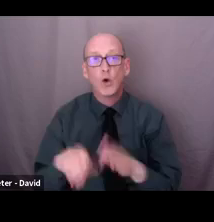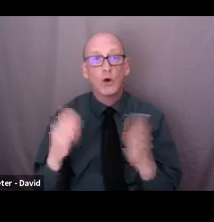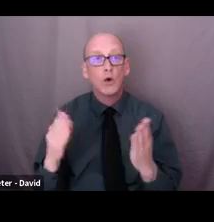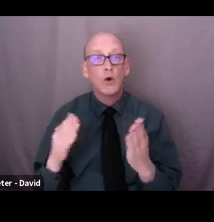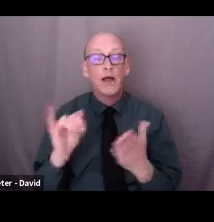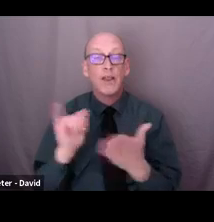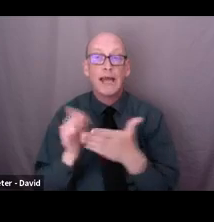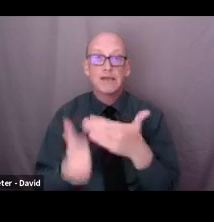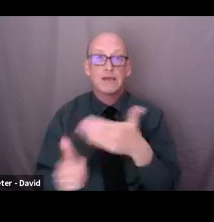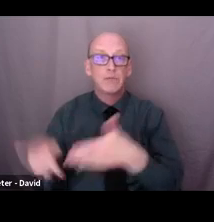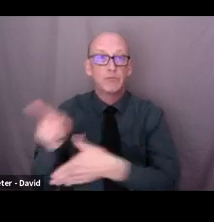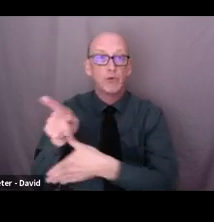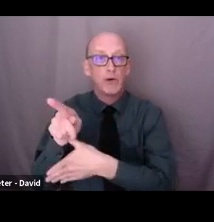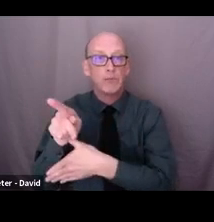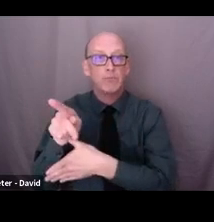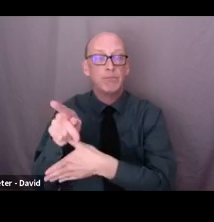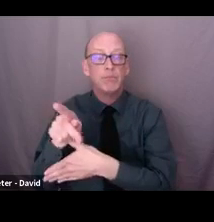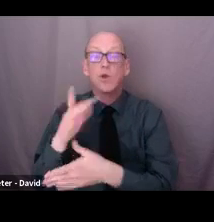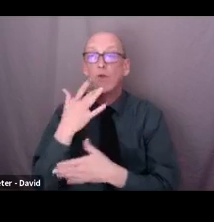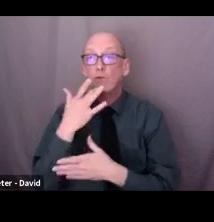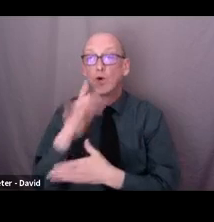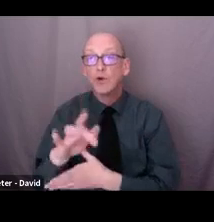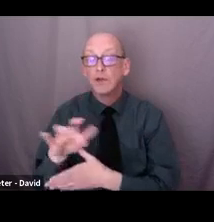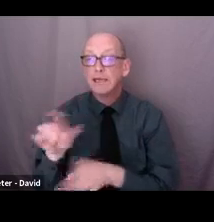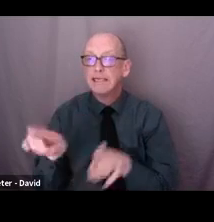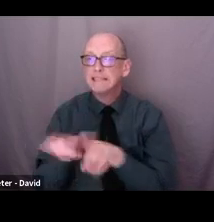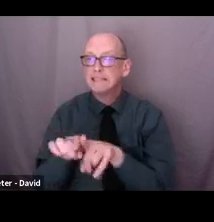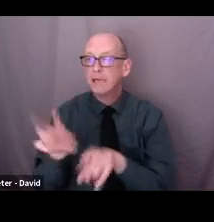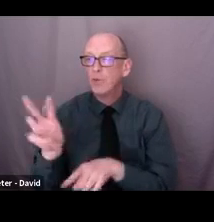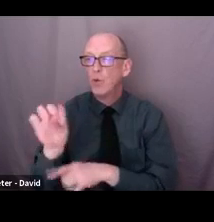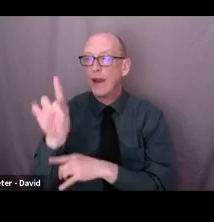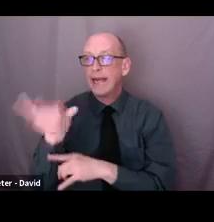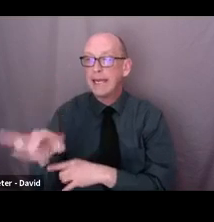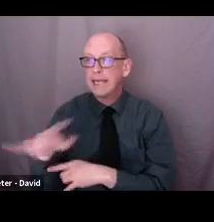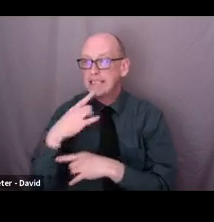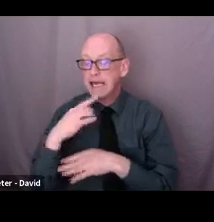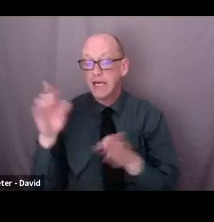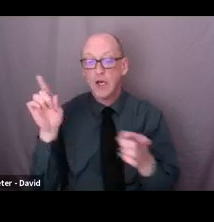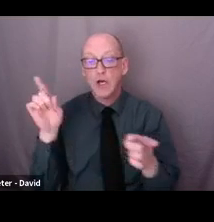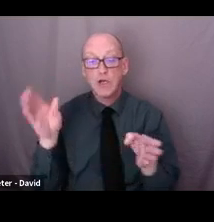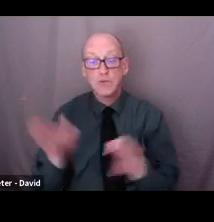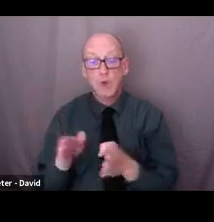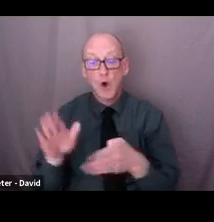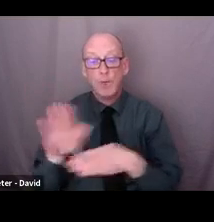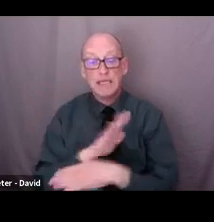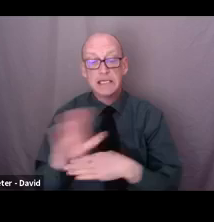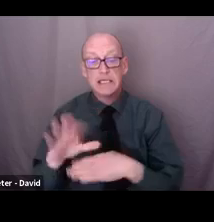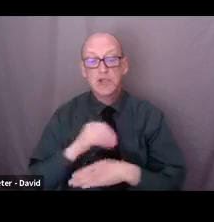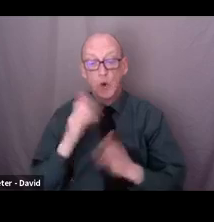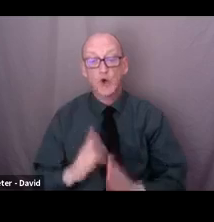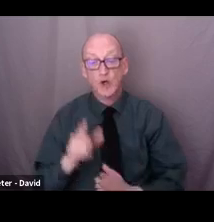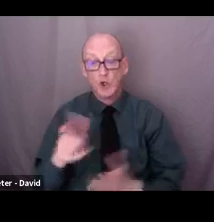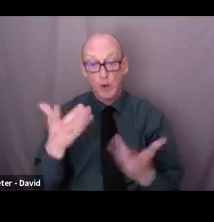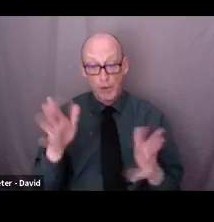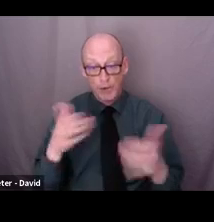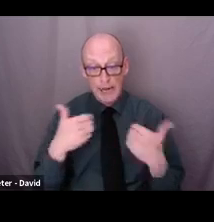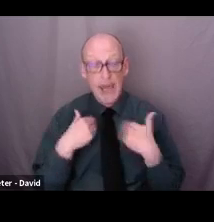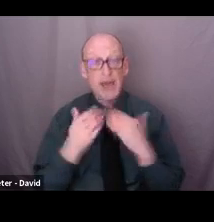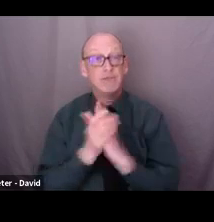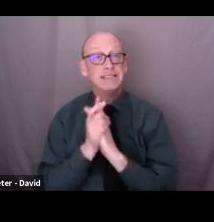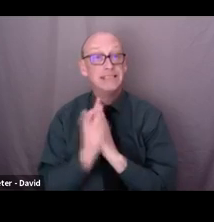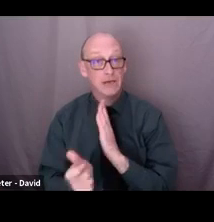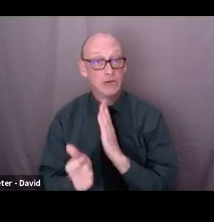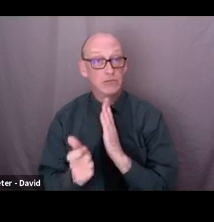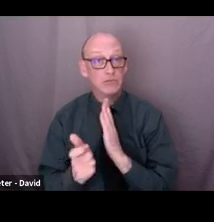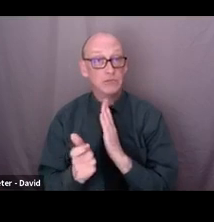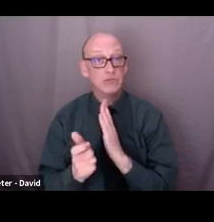priorities. Fortunately, as Wendy Gramza said earlier, as a small business owner, you already possess these skills. Think